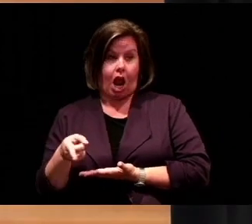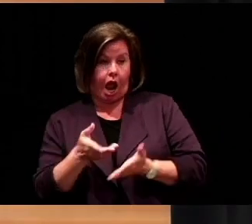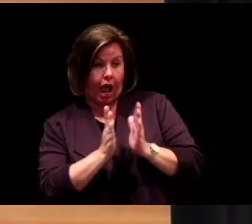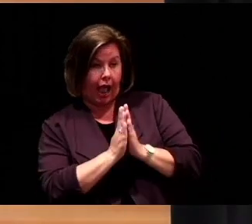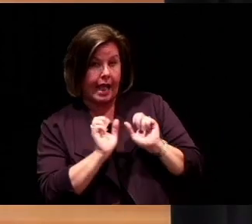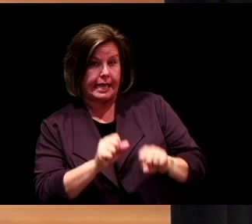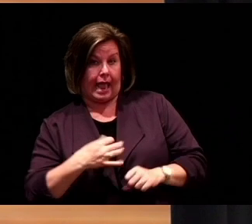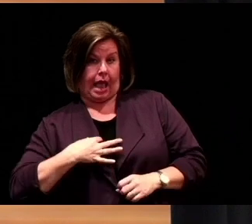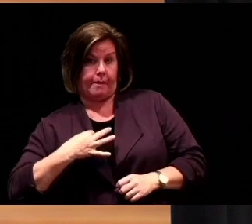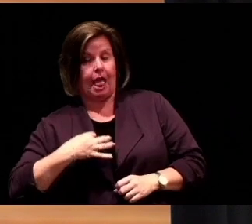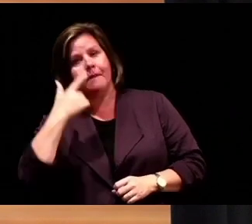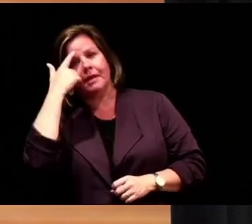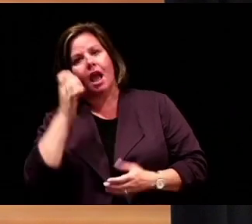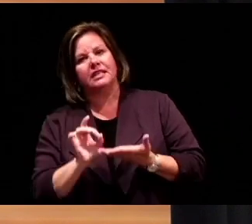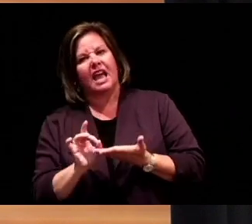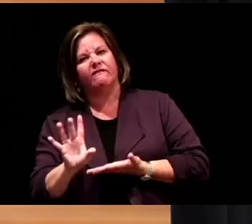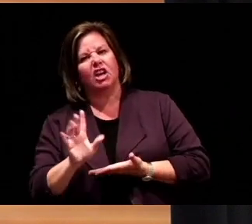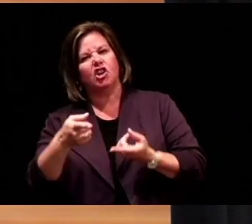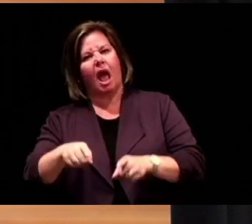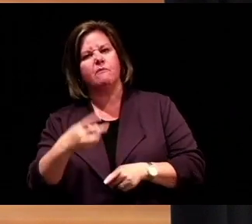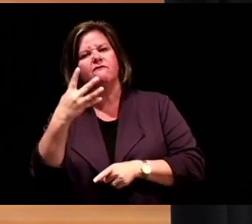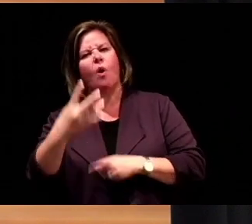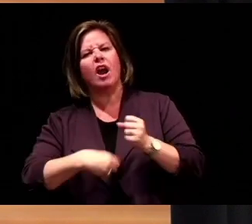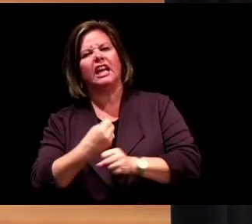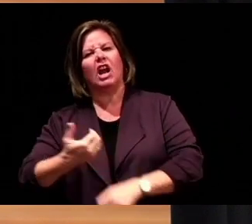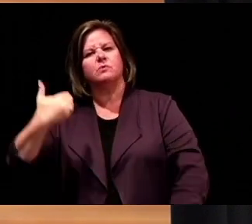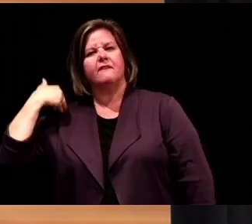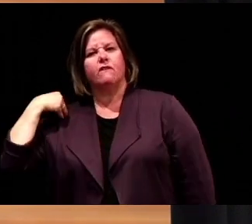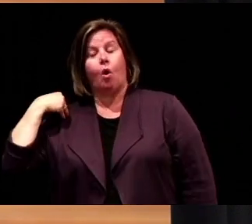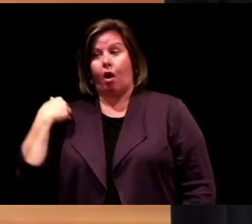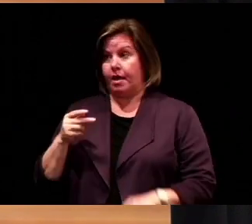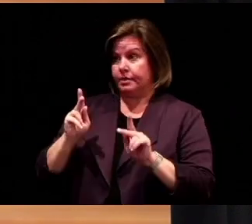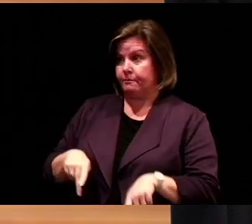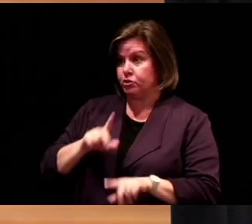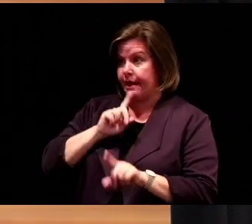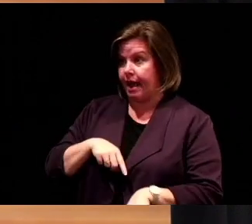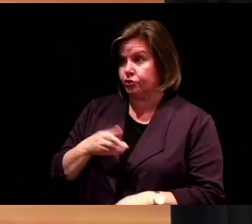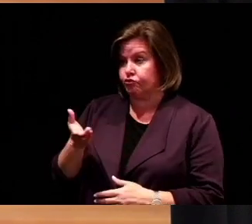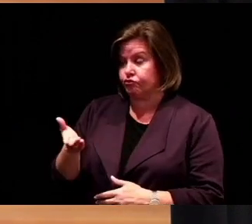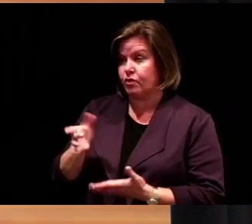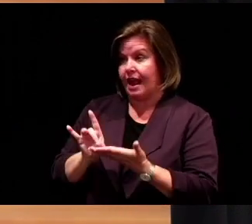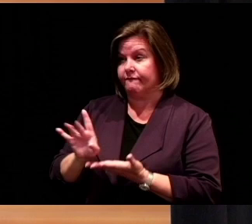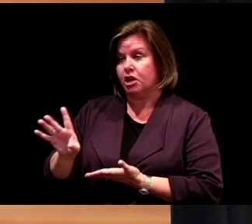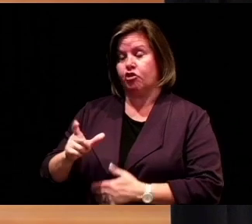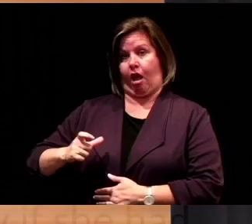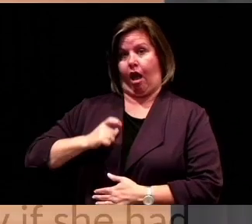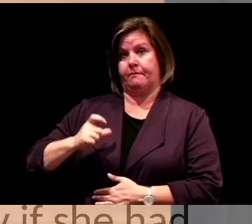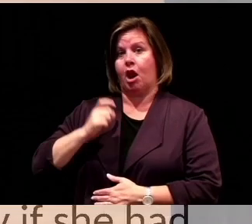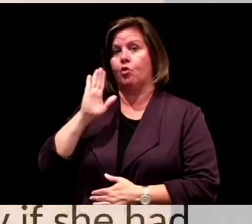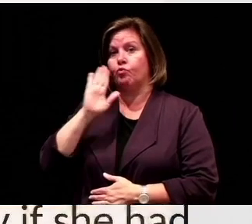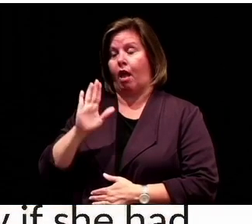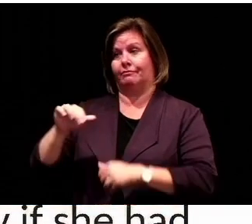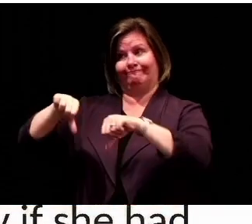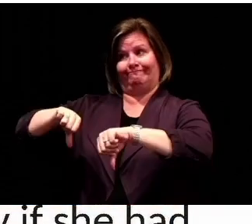many tests do you need to confirm a policy? 1, 2, maybe 3. You don't need that many. So a second tester